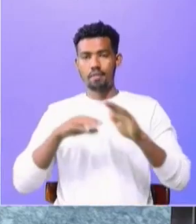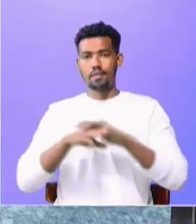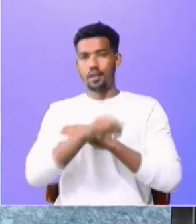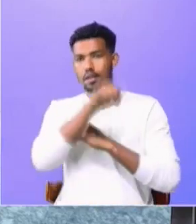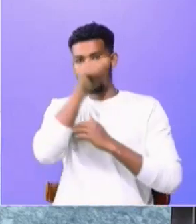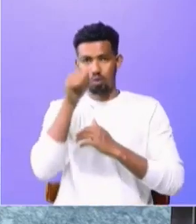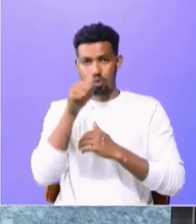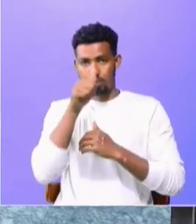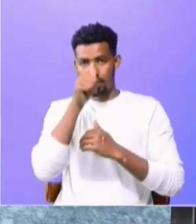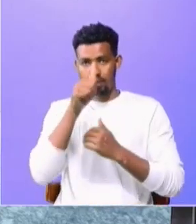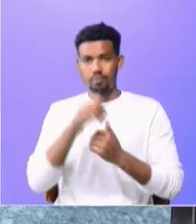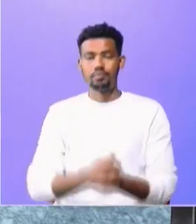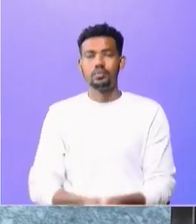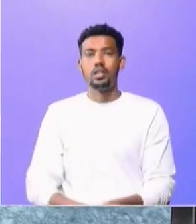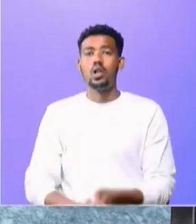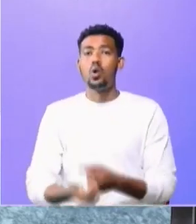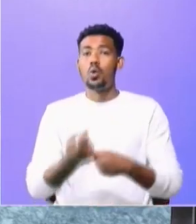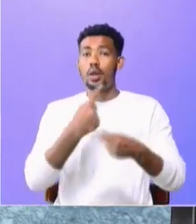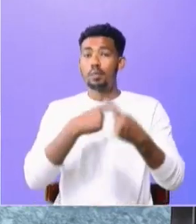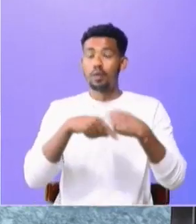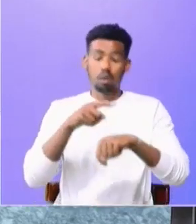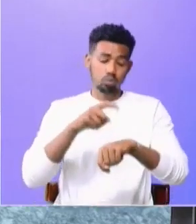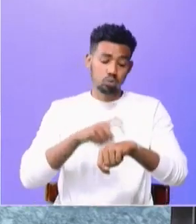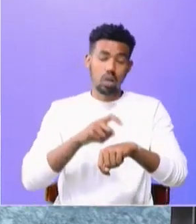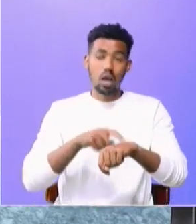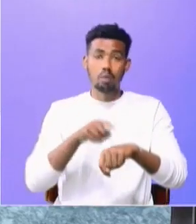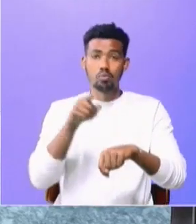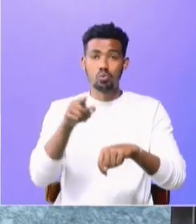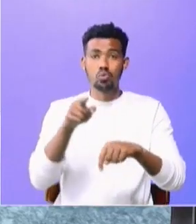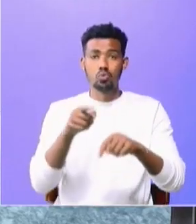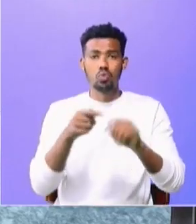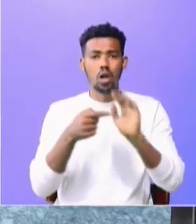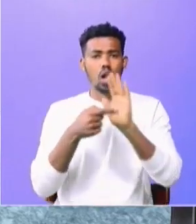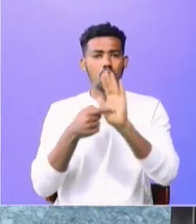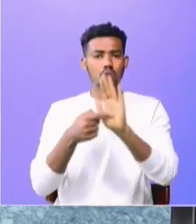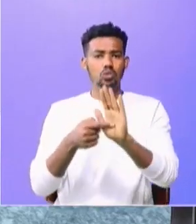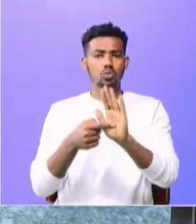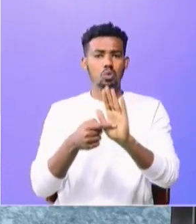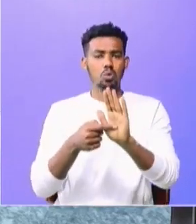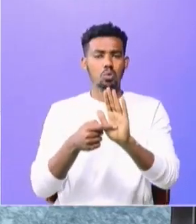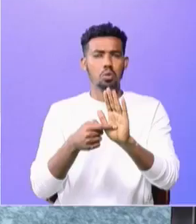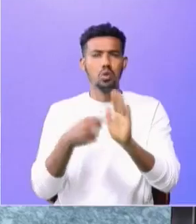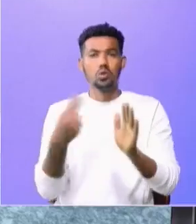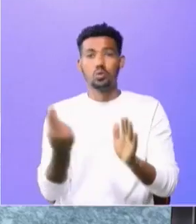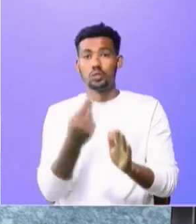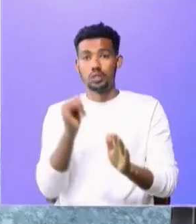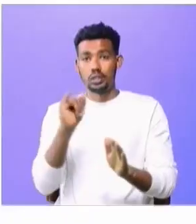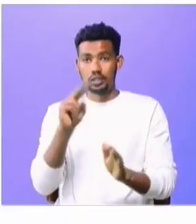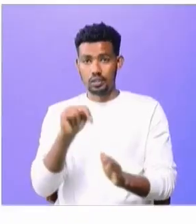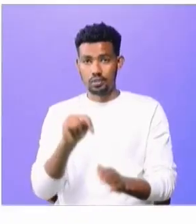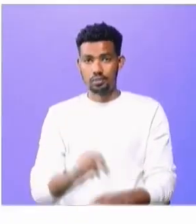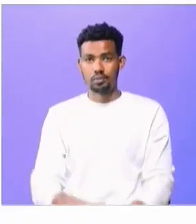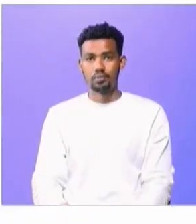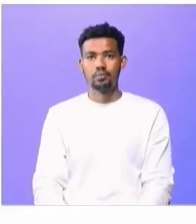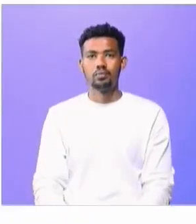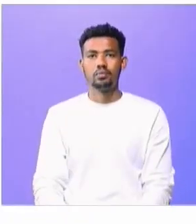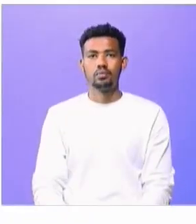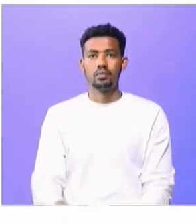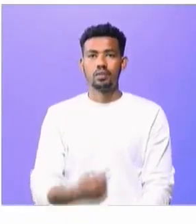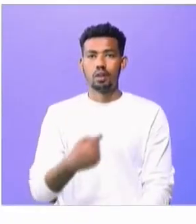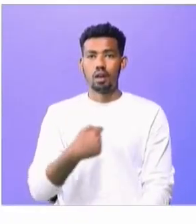place. When we come to time, you can show long periods of time by using in. For example,